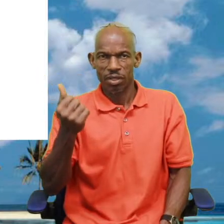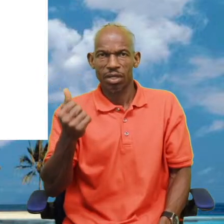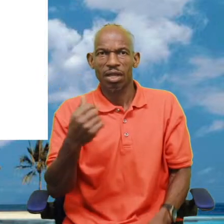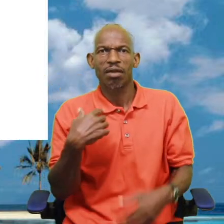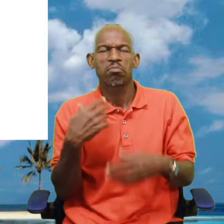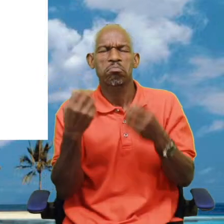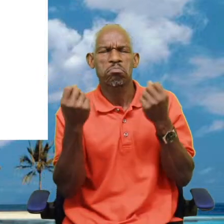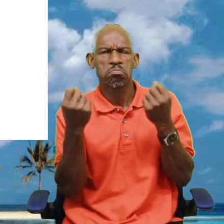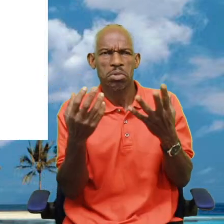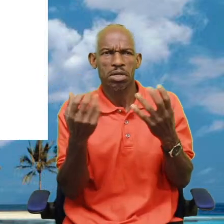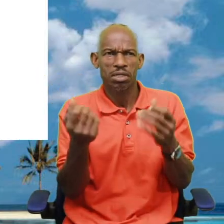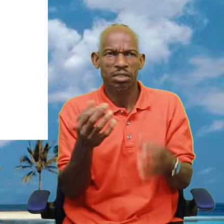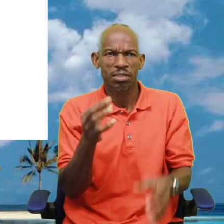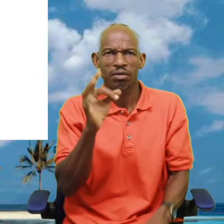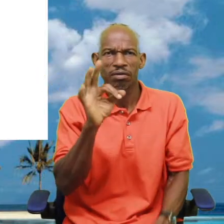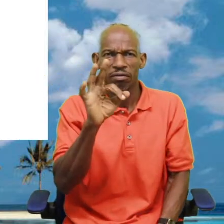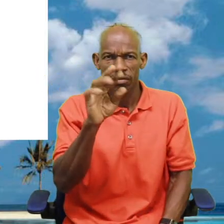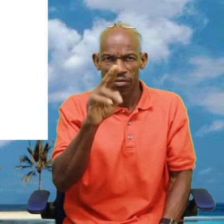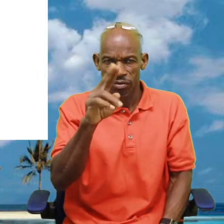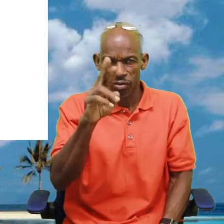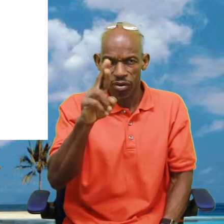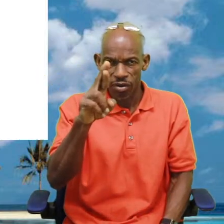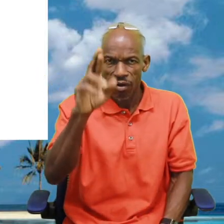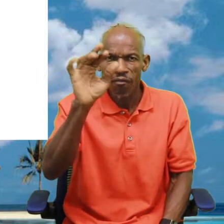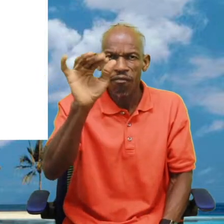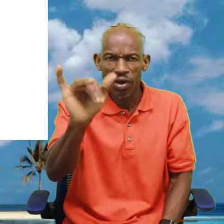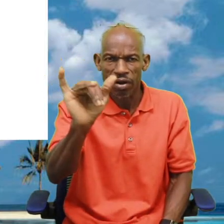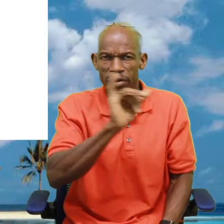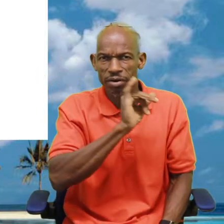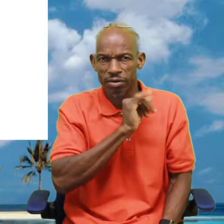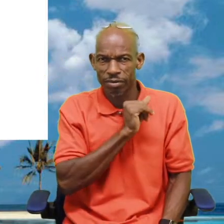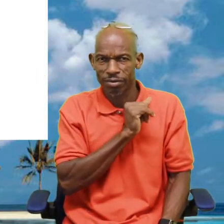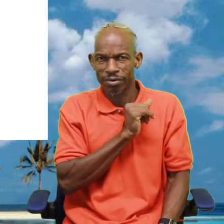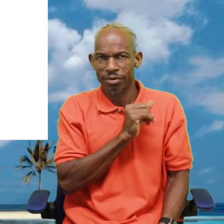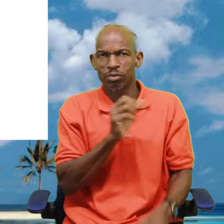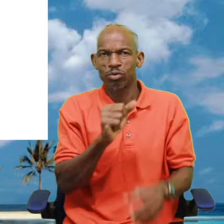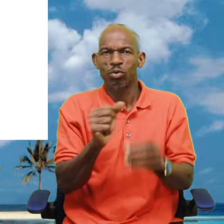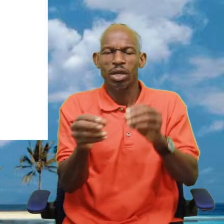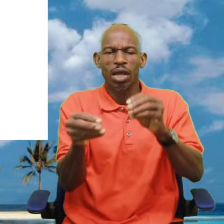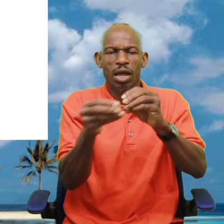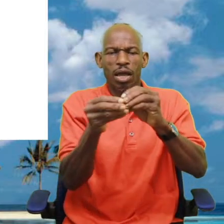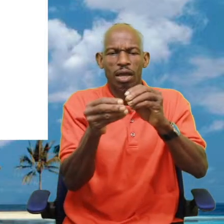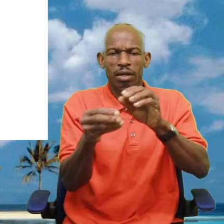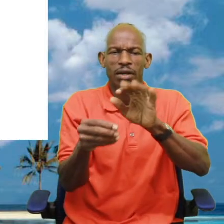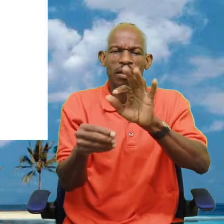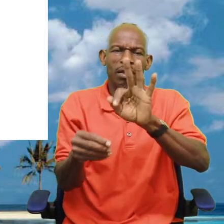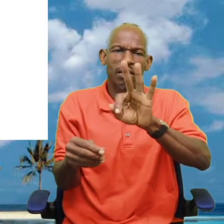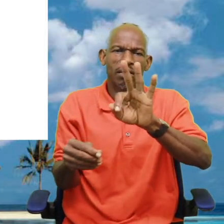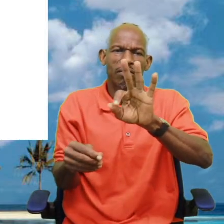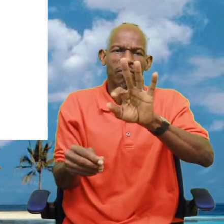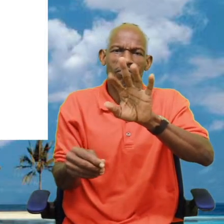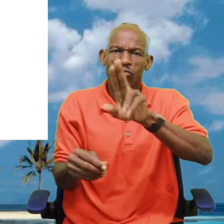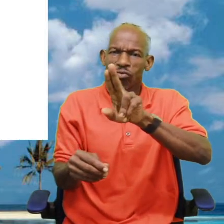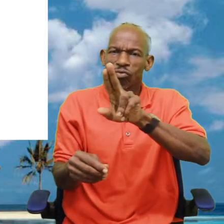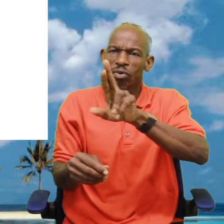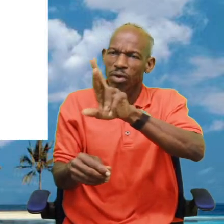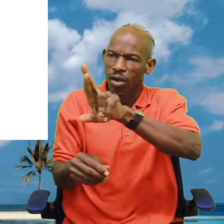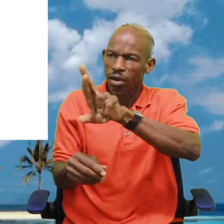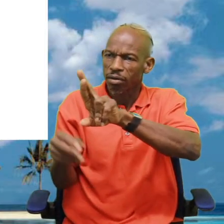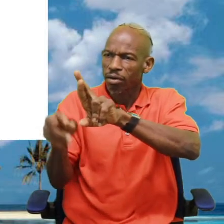it, we say it is furry. So we add ry at the end of the word